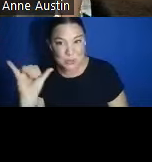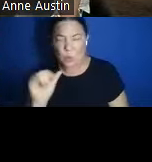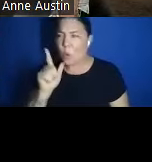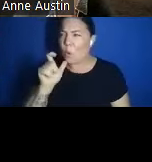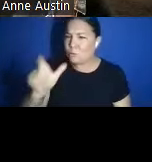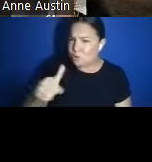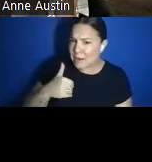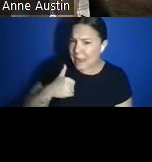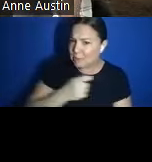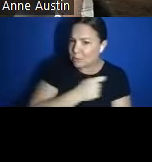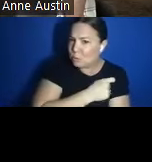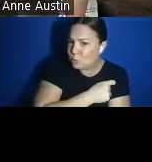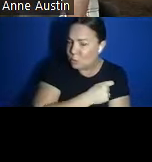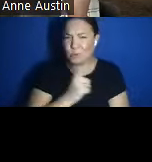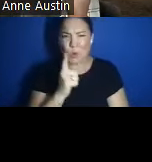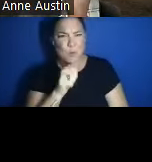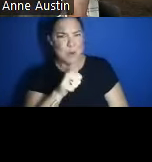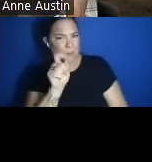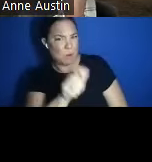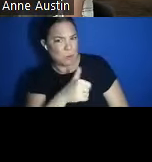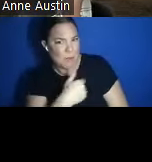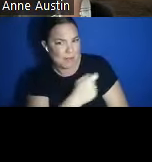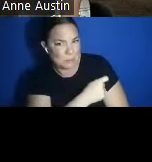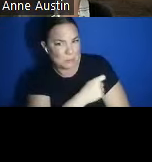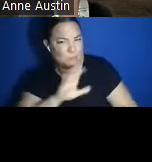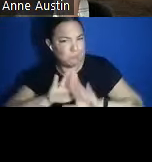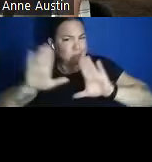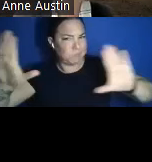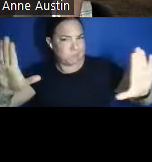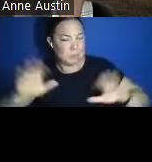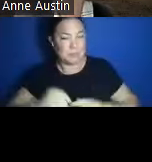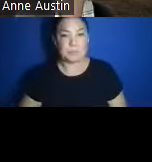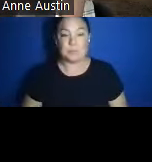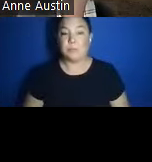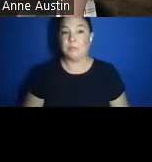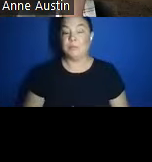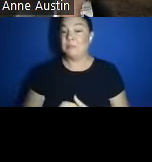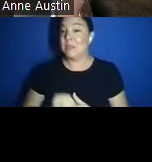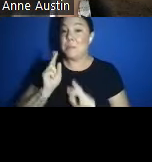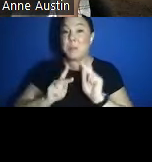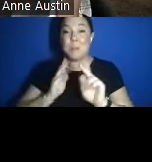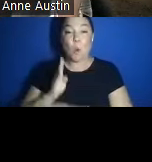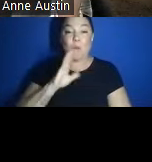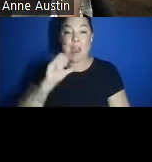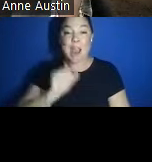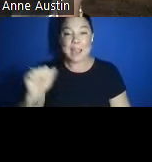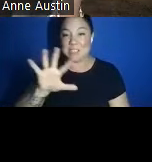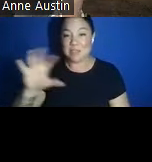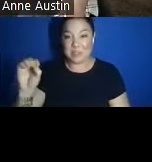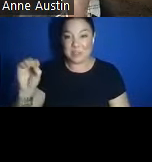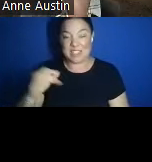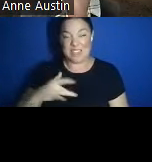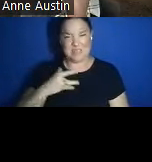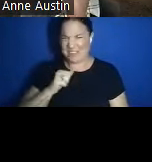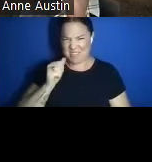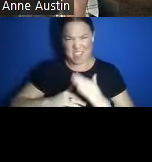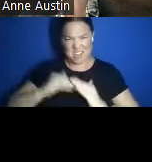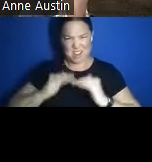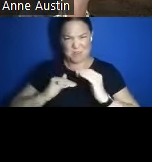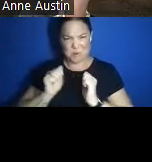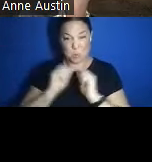shouldn't be tattooed. With a majority of anyone over 50 uncomfortable with the idea of